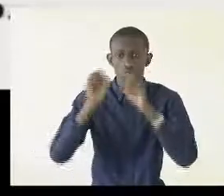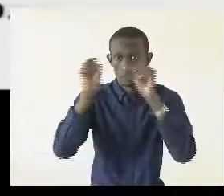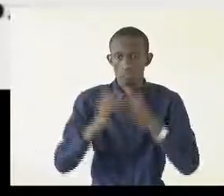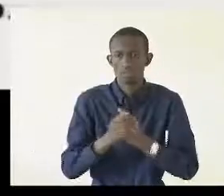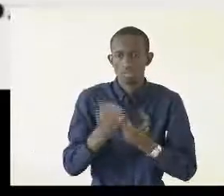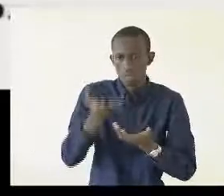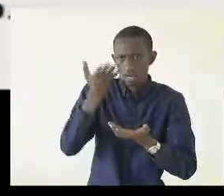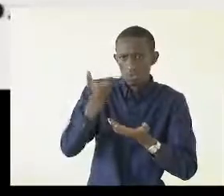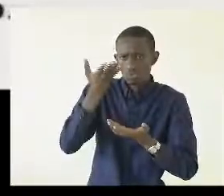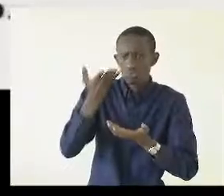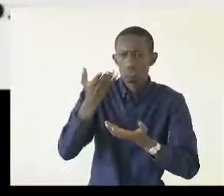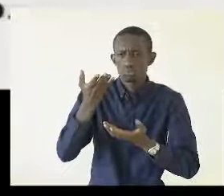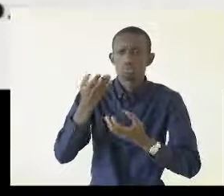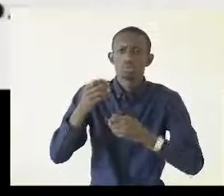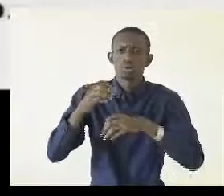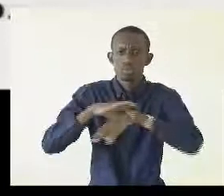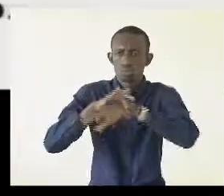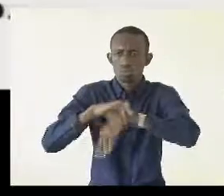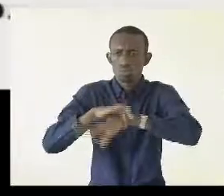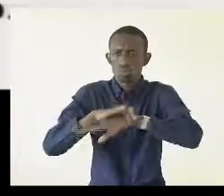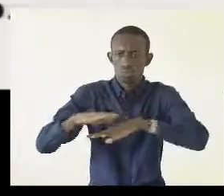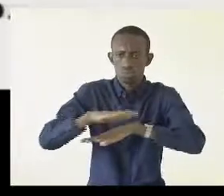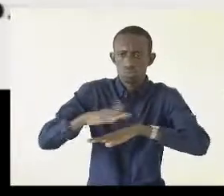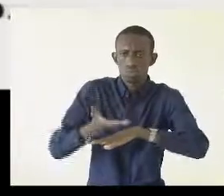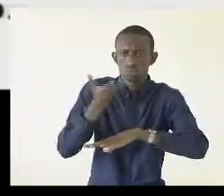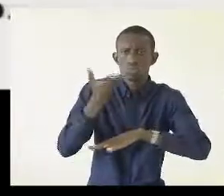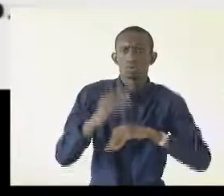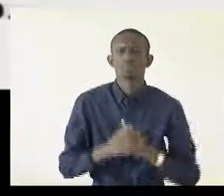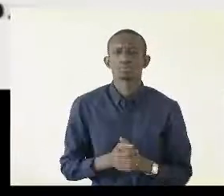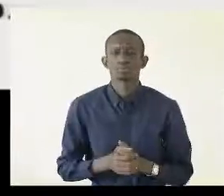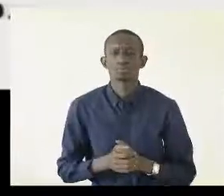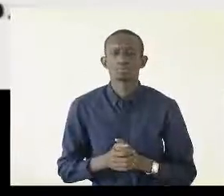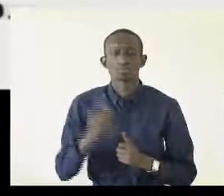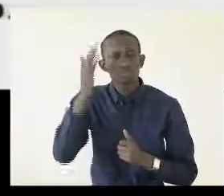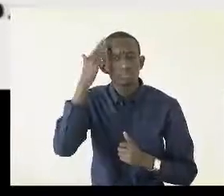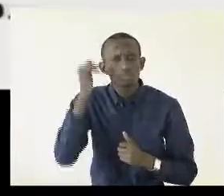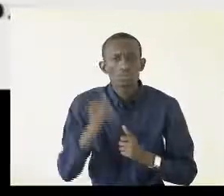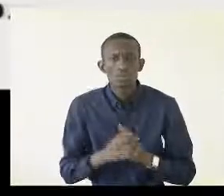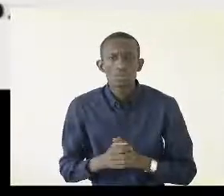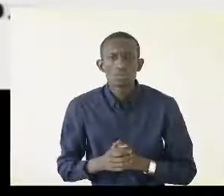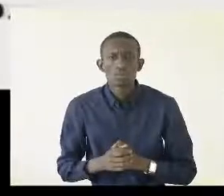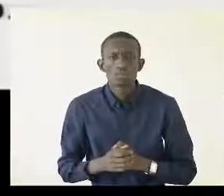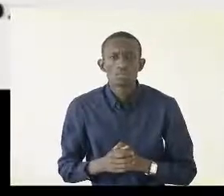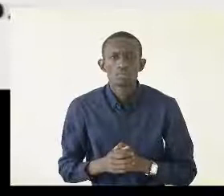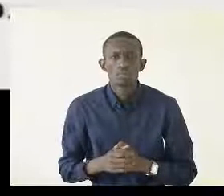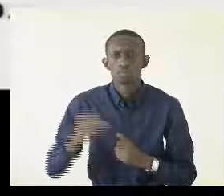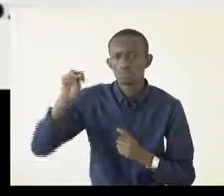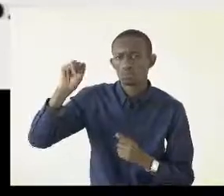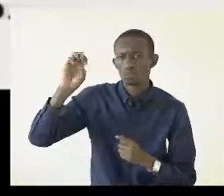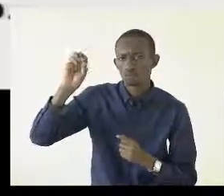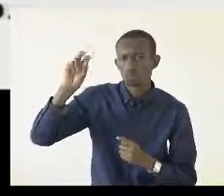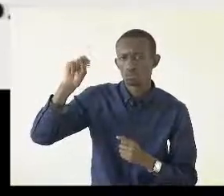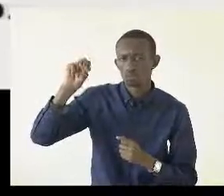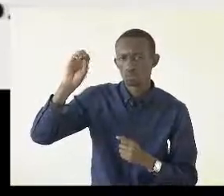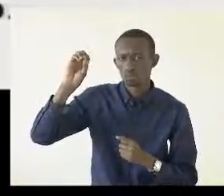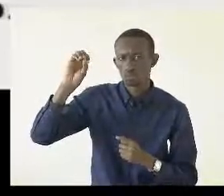Students, flowering plants are divided into monocotyledonous and dicotyledonous plants. Remember, when we